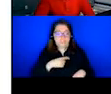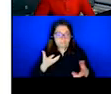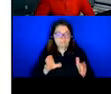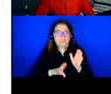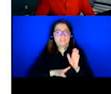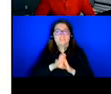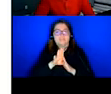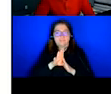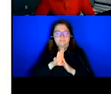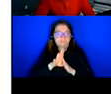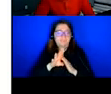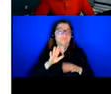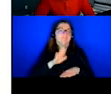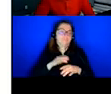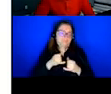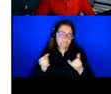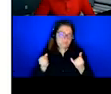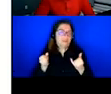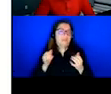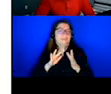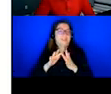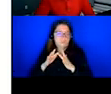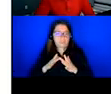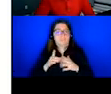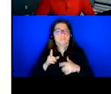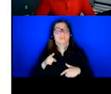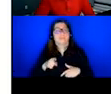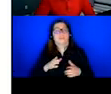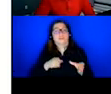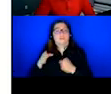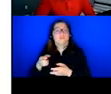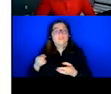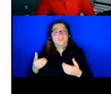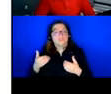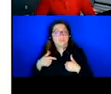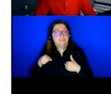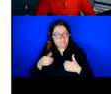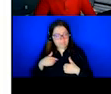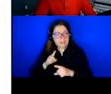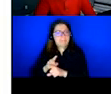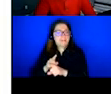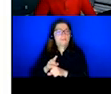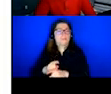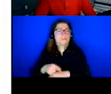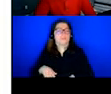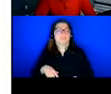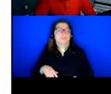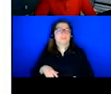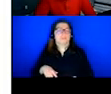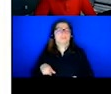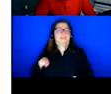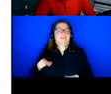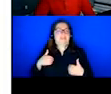networking online as well. So what resource they had? So they had a mentor specifically that they were working with as well. Their